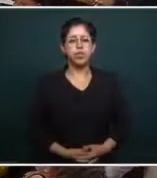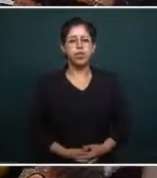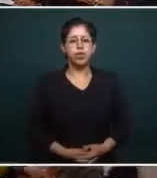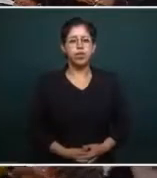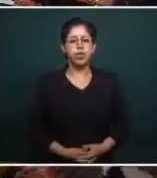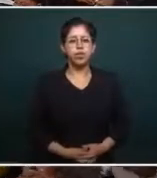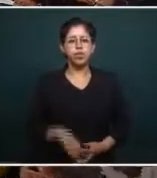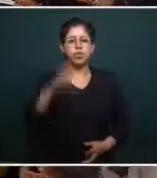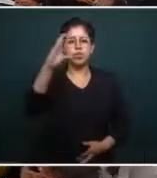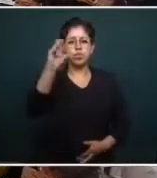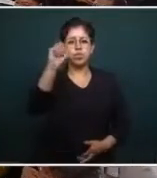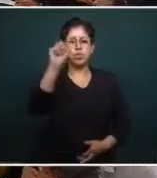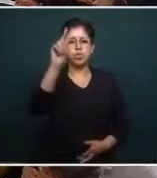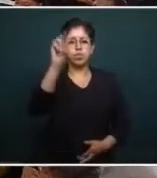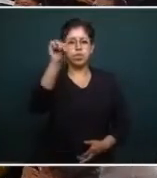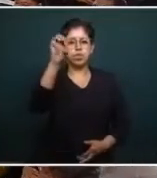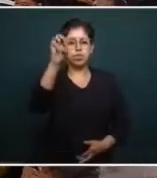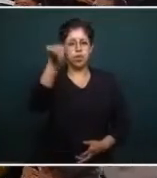Carmen.